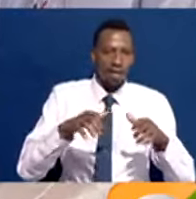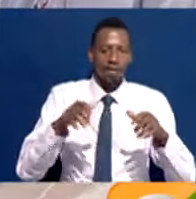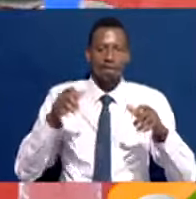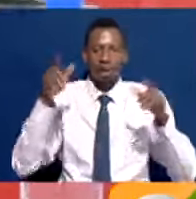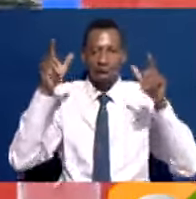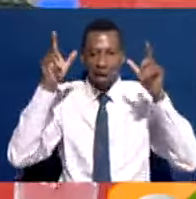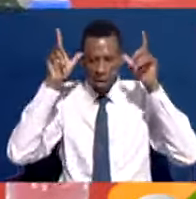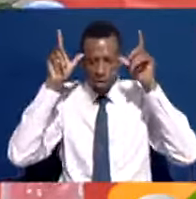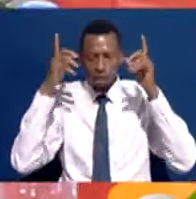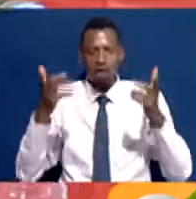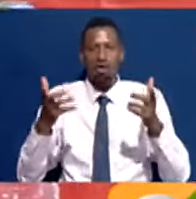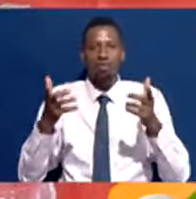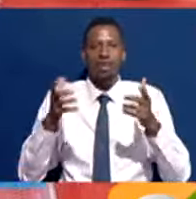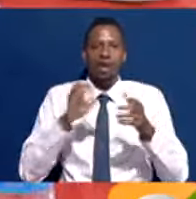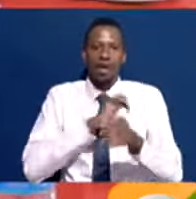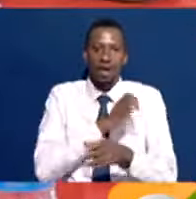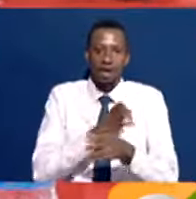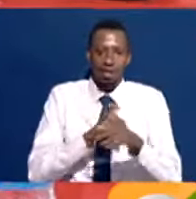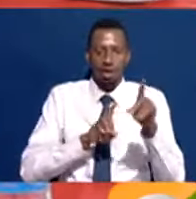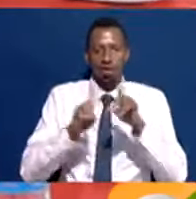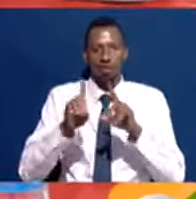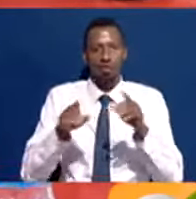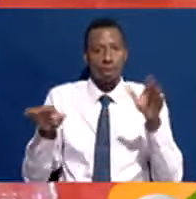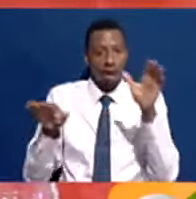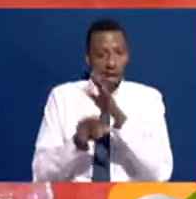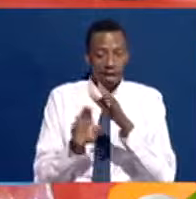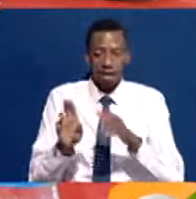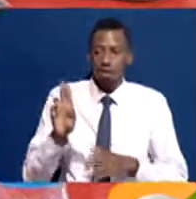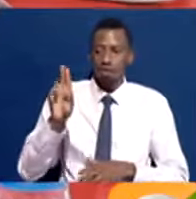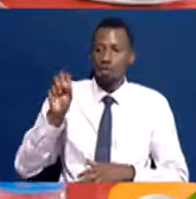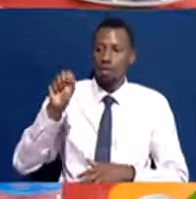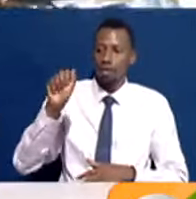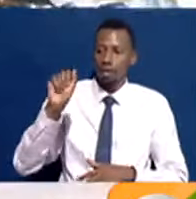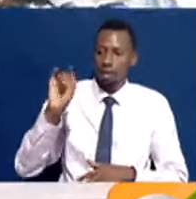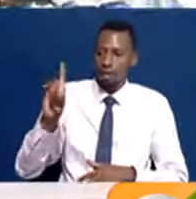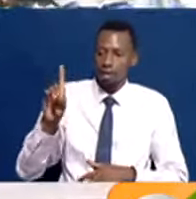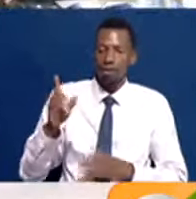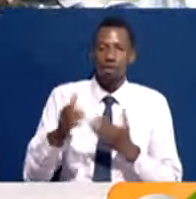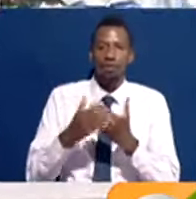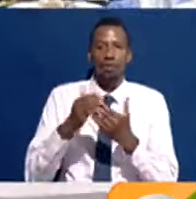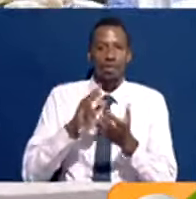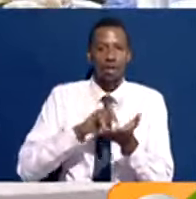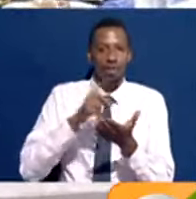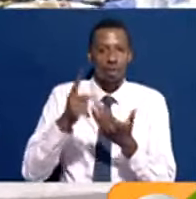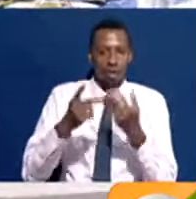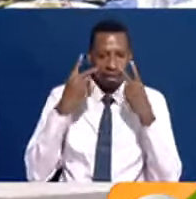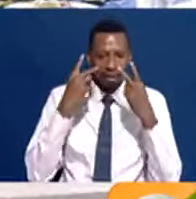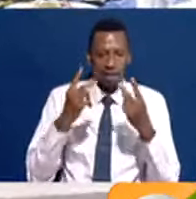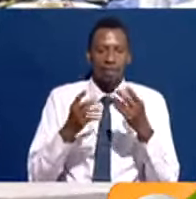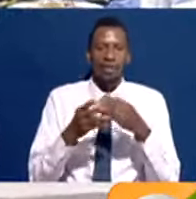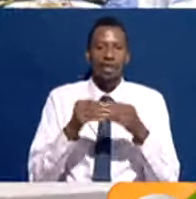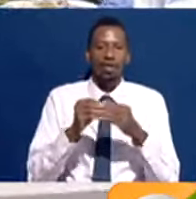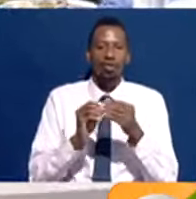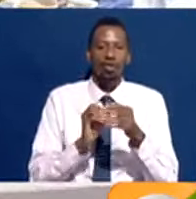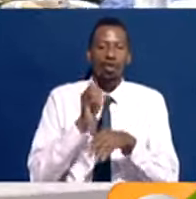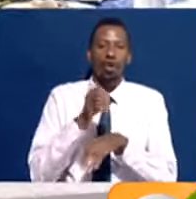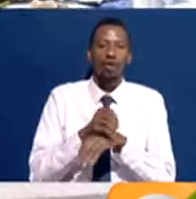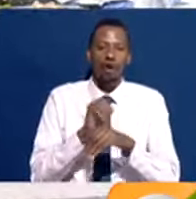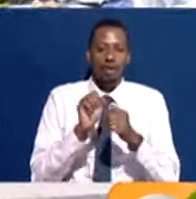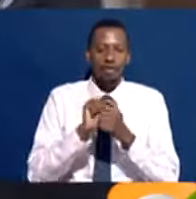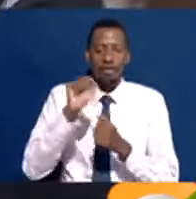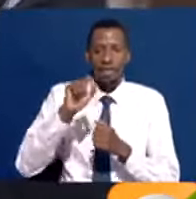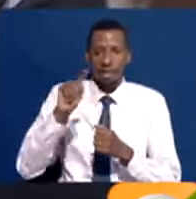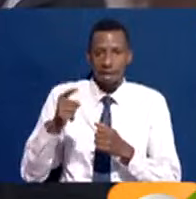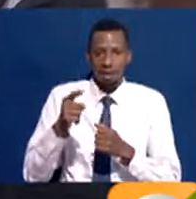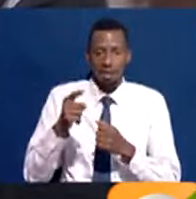tourism. The fund, which is under the USAID CUSA project, has seen the creation of over 16,500 jobs in the arid and